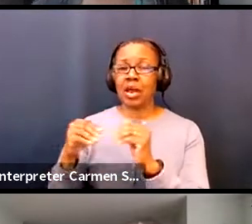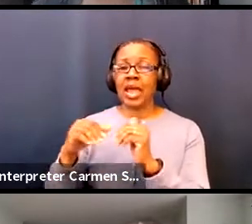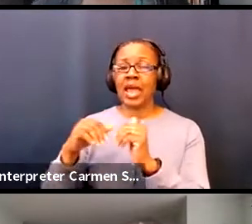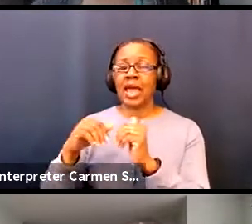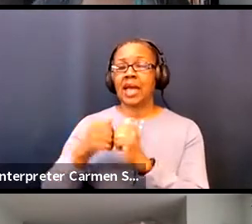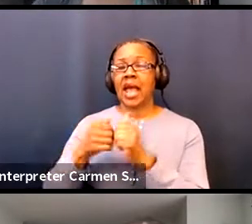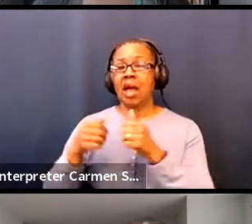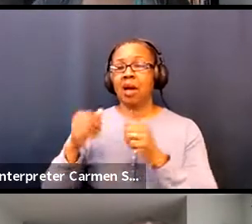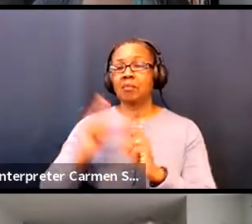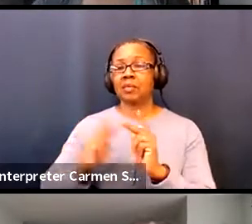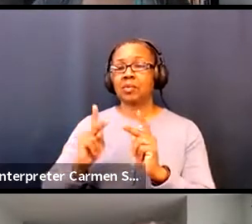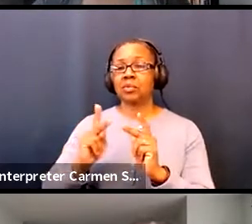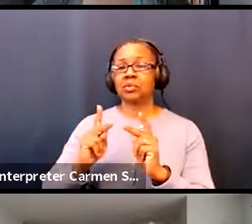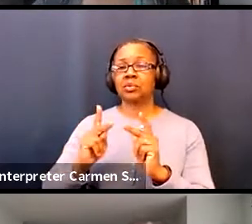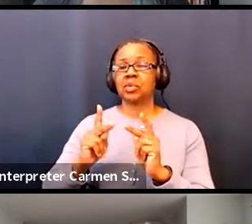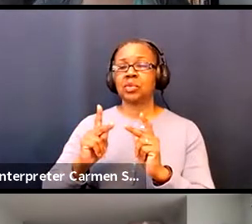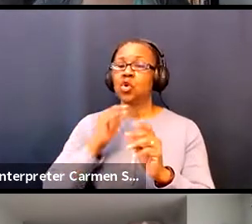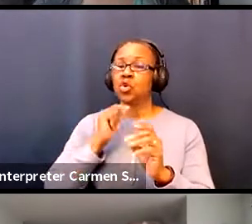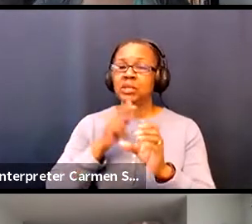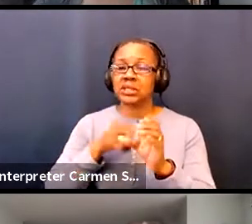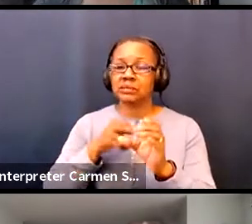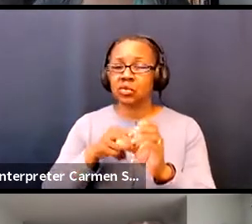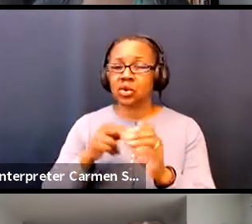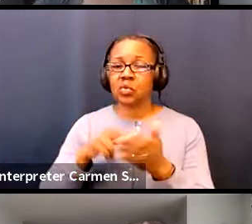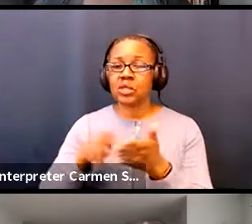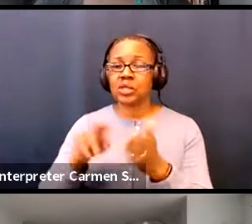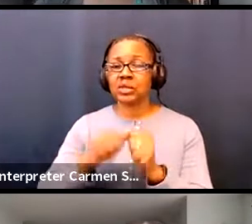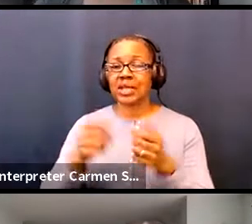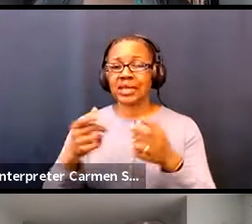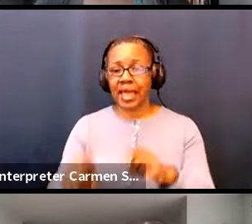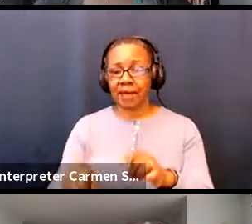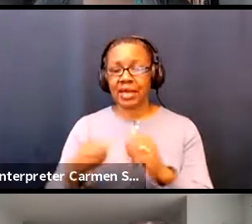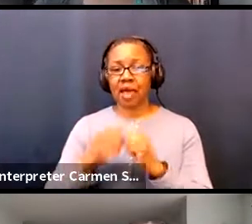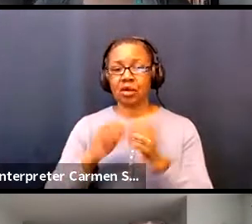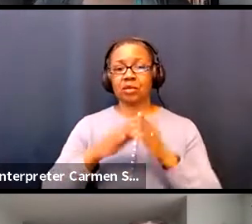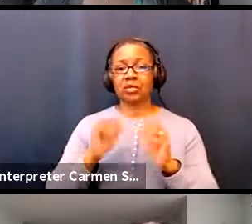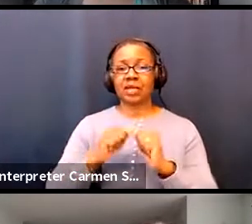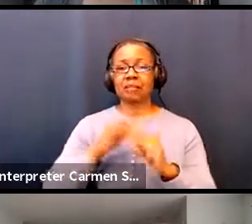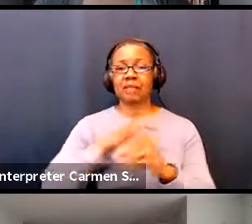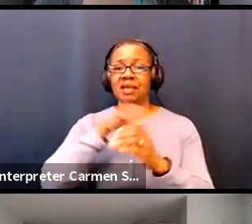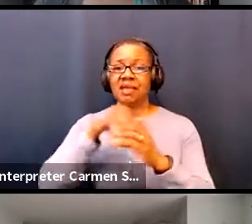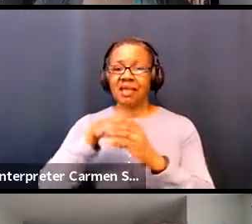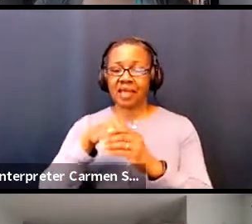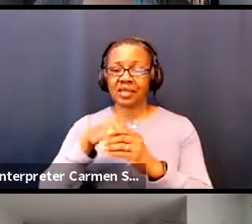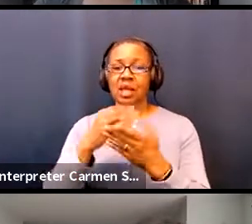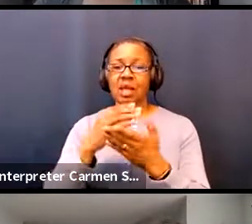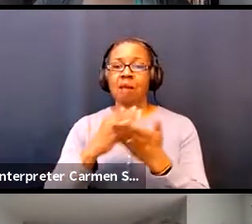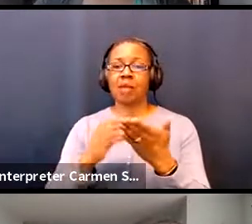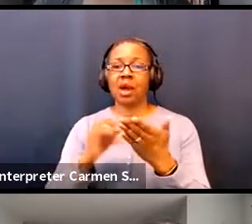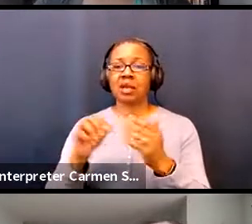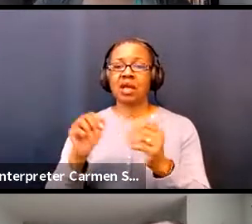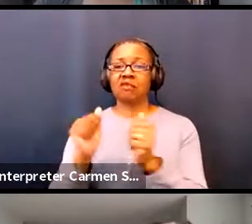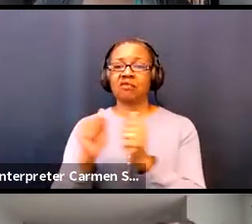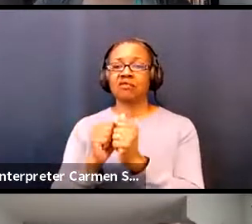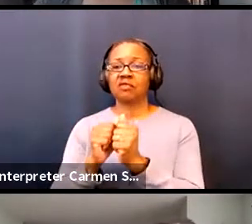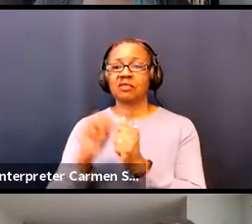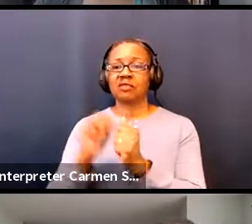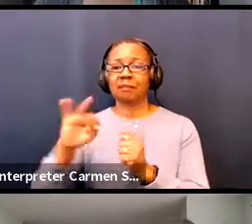which participatory research can happen and how communities can be engaged as part of mapping?